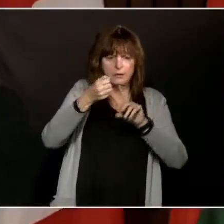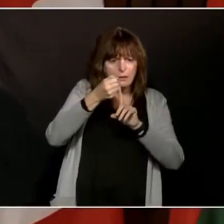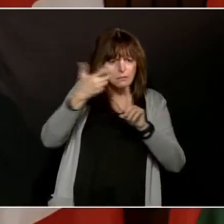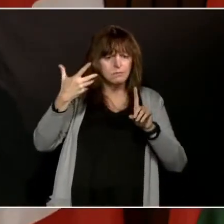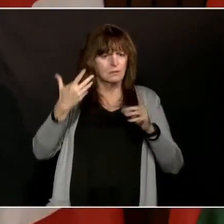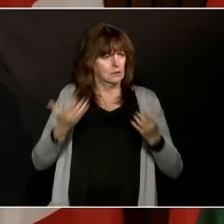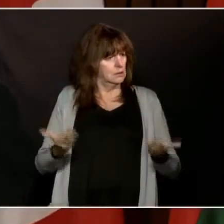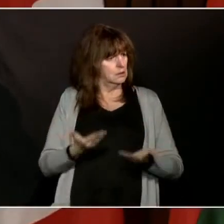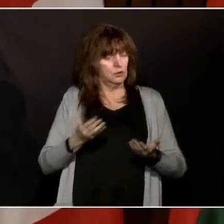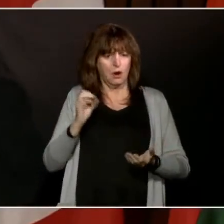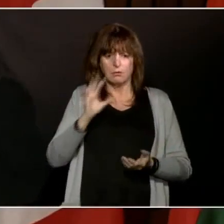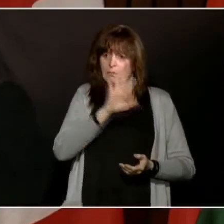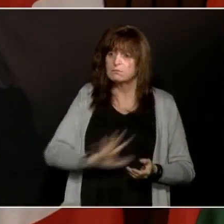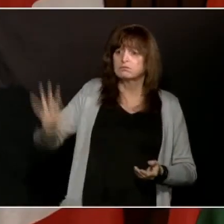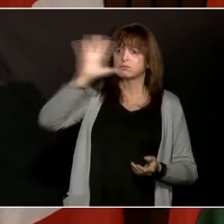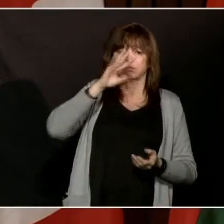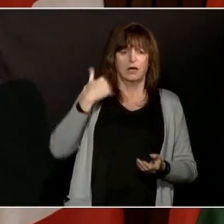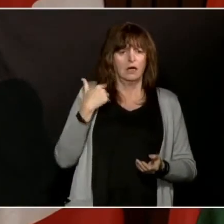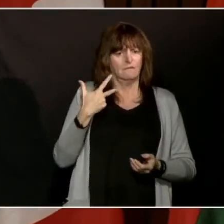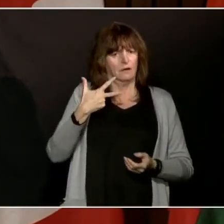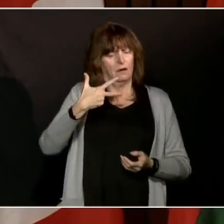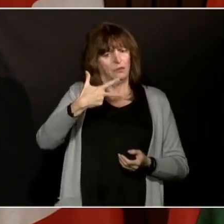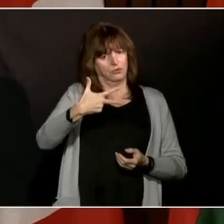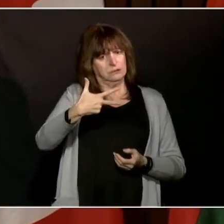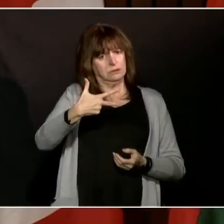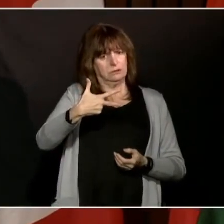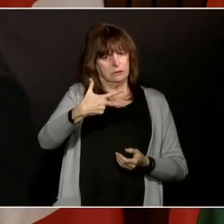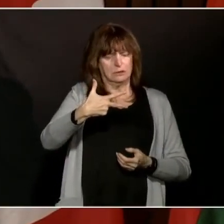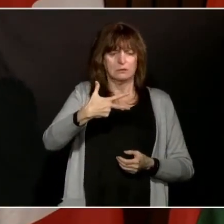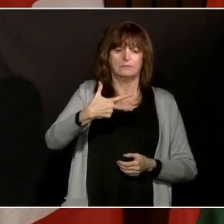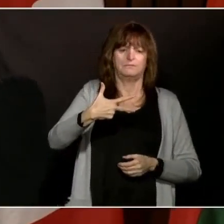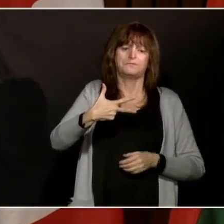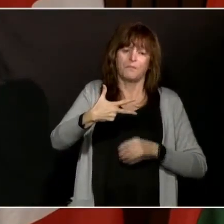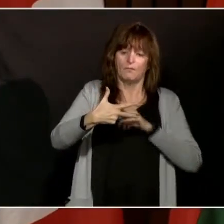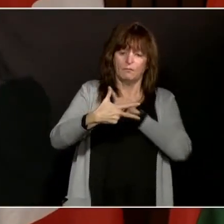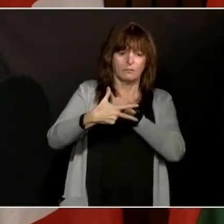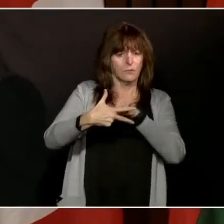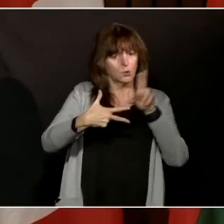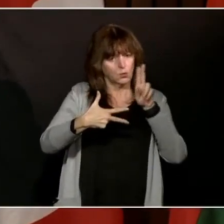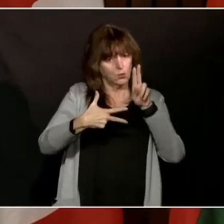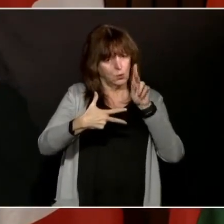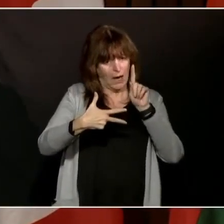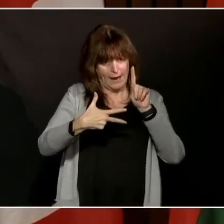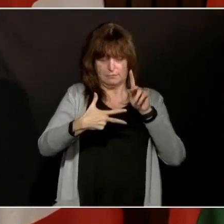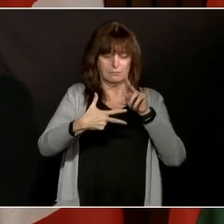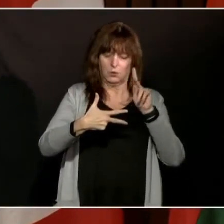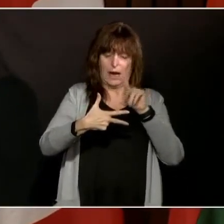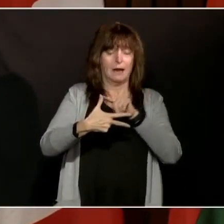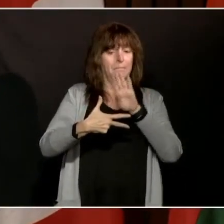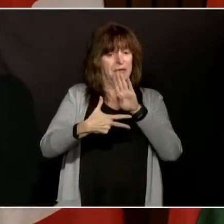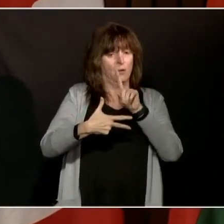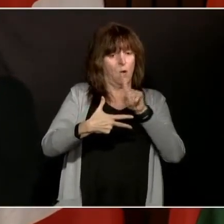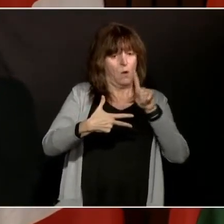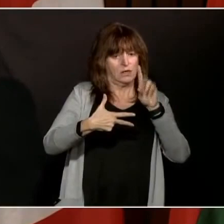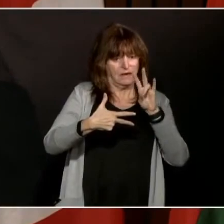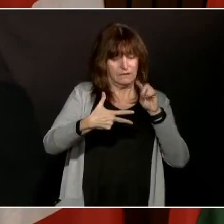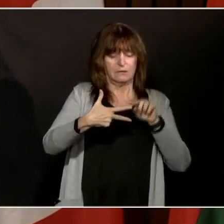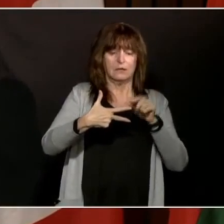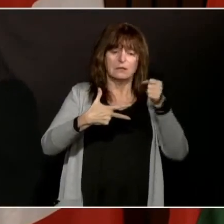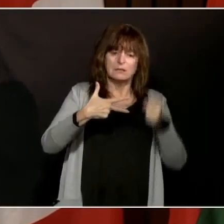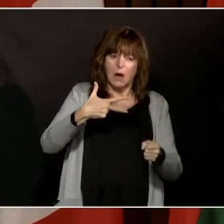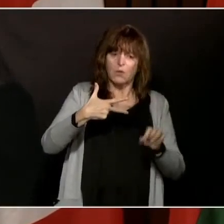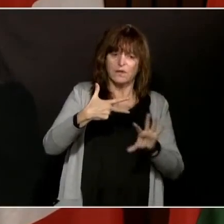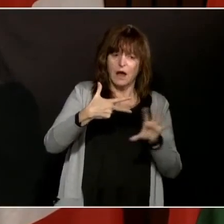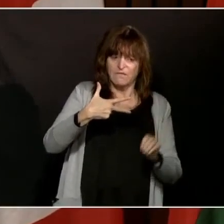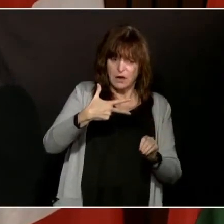followed internationally. The so-called UK variant, or B.1.1.7, the South African variant, or so-called South African variant,